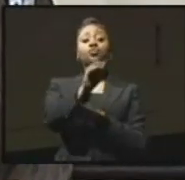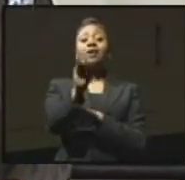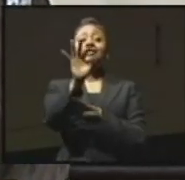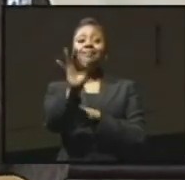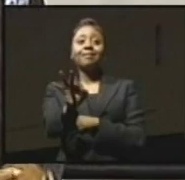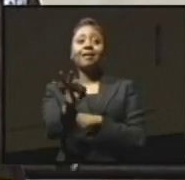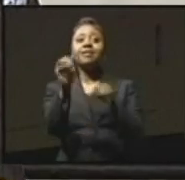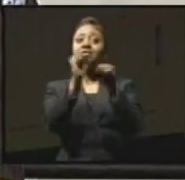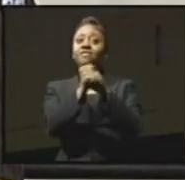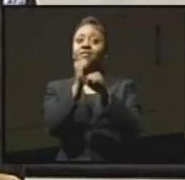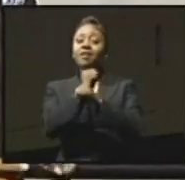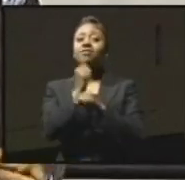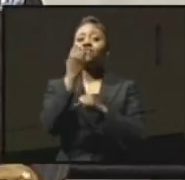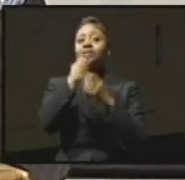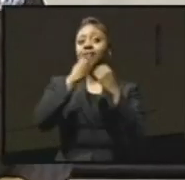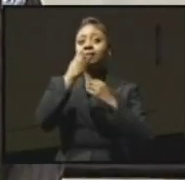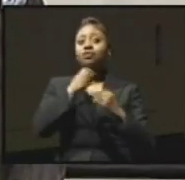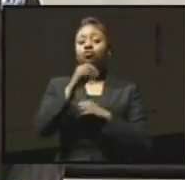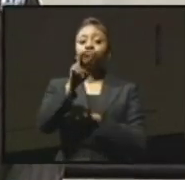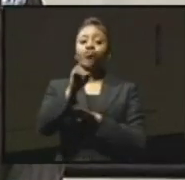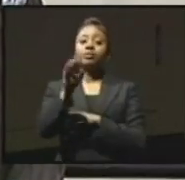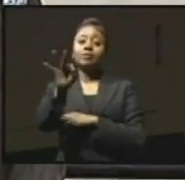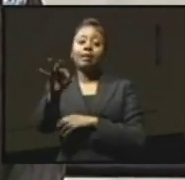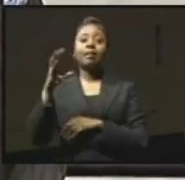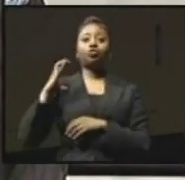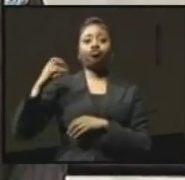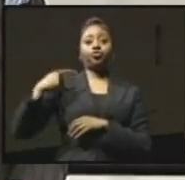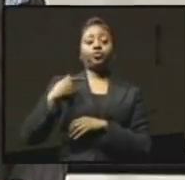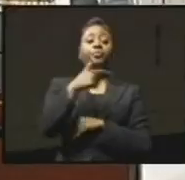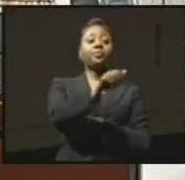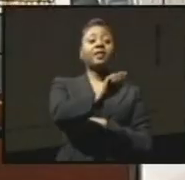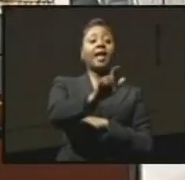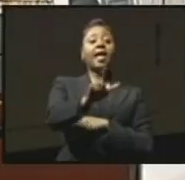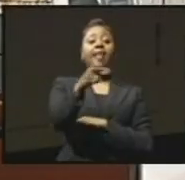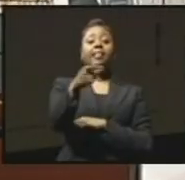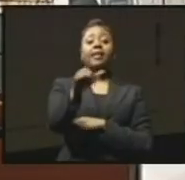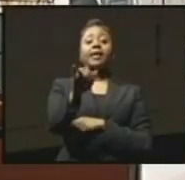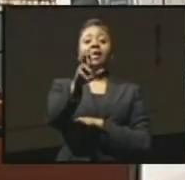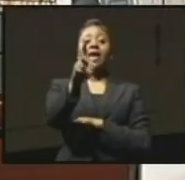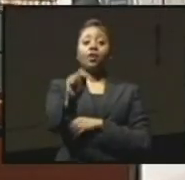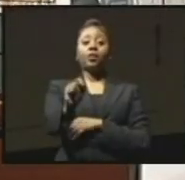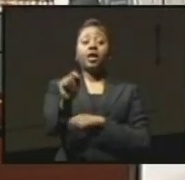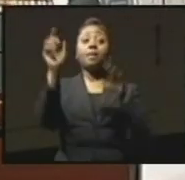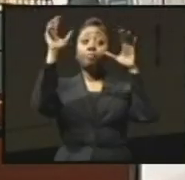Co-Chair. Mr. Al Garrett, President,